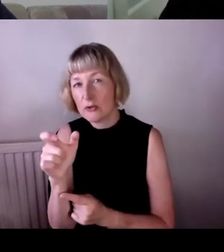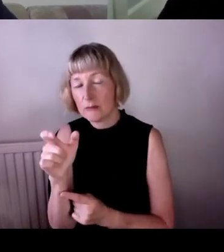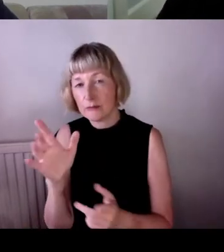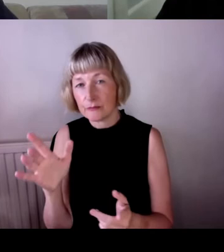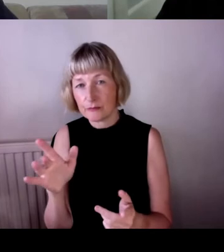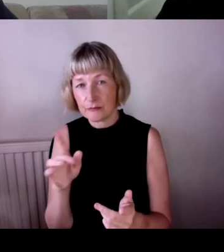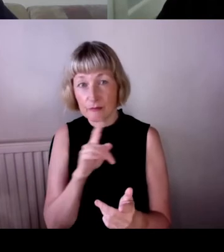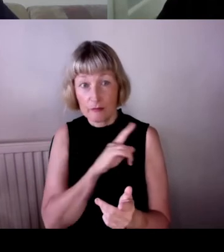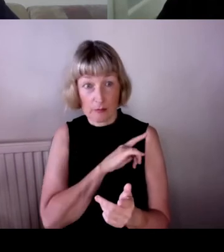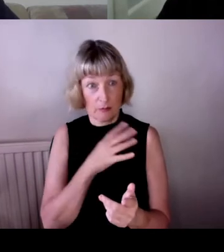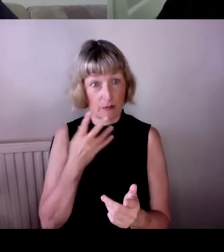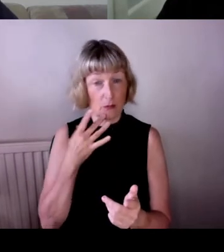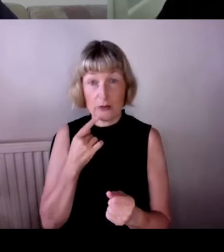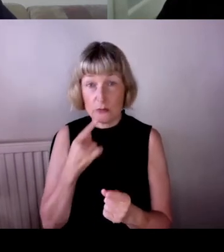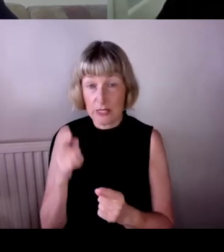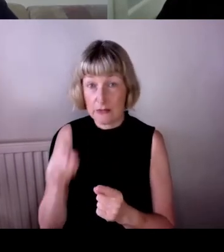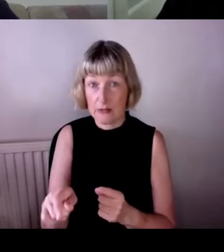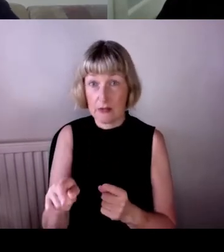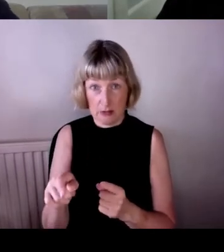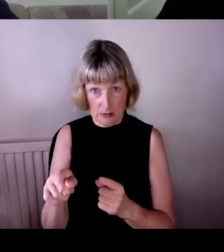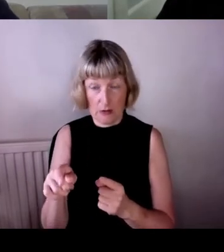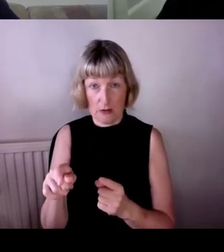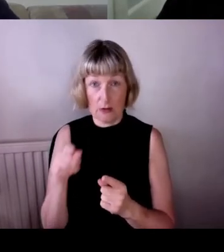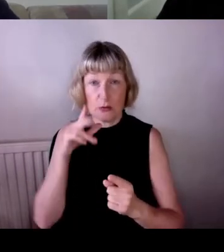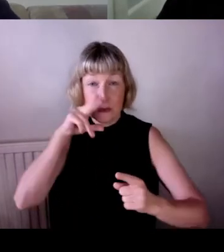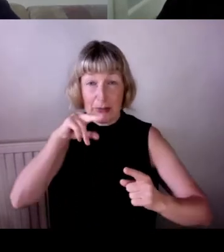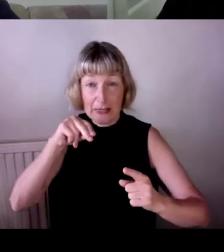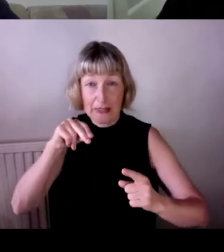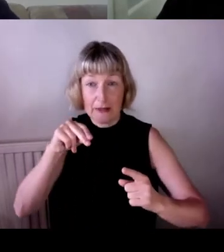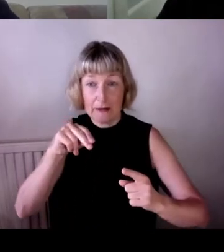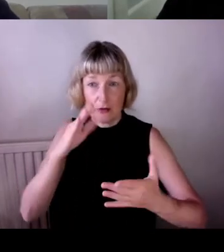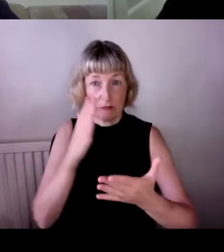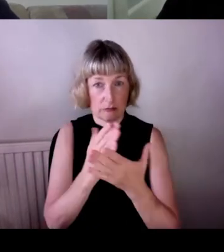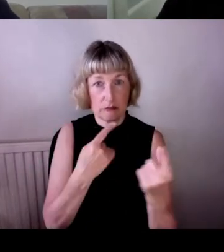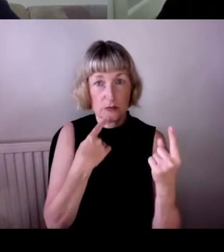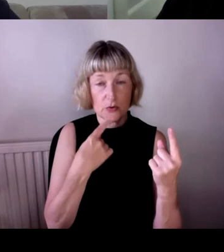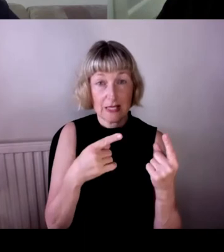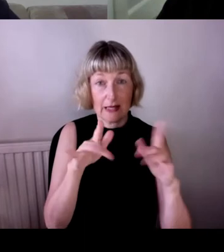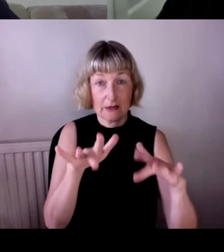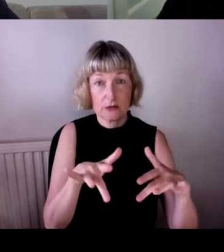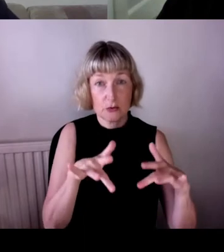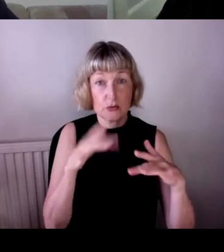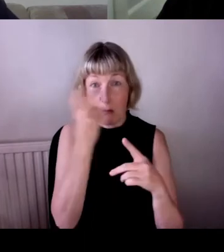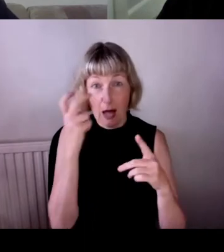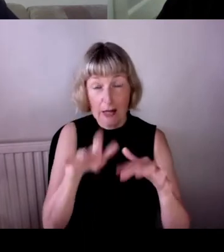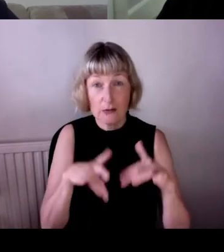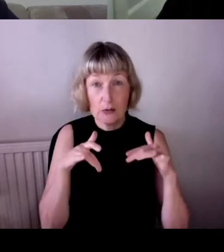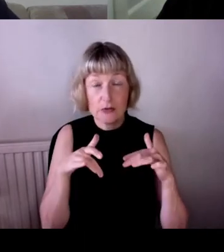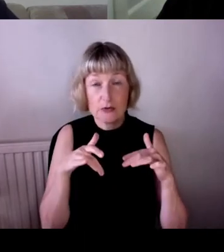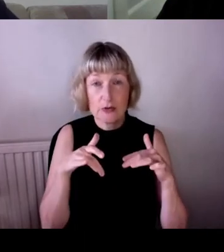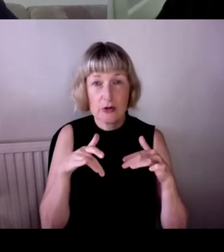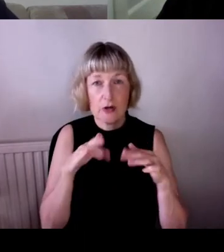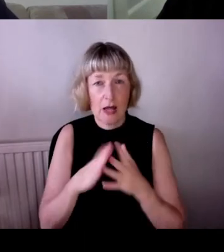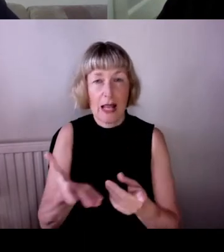you are saying to that listener, don't listen to that, listen to me. So you better have something to say. And if you haven't got anything to say, just